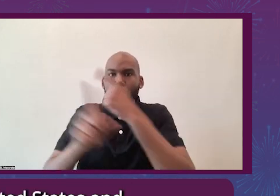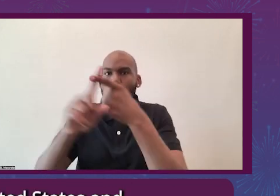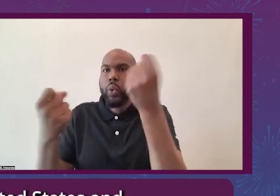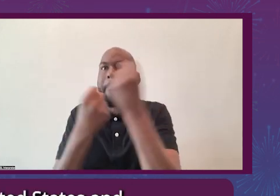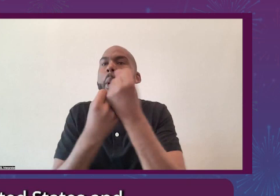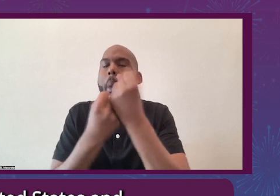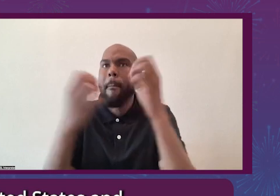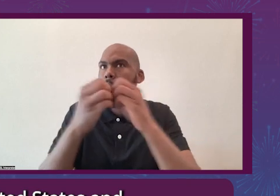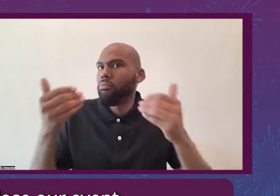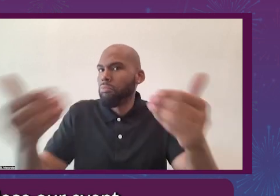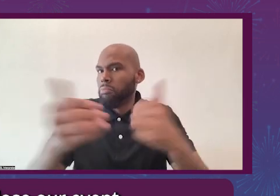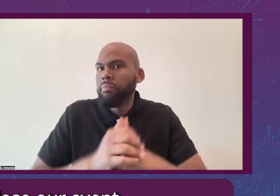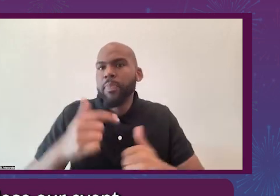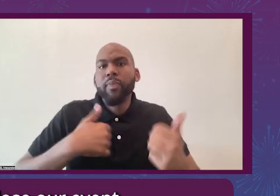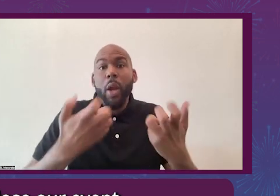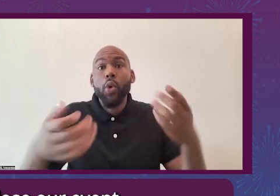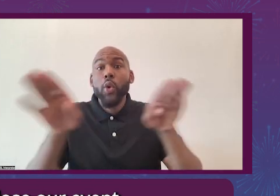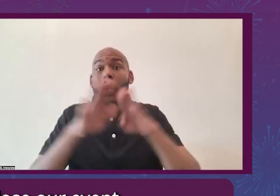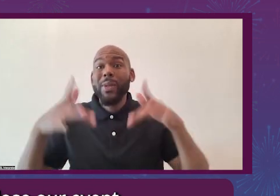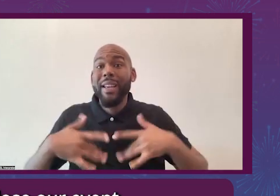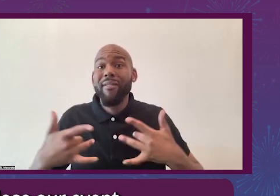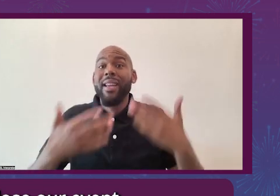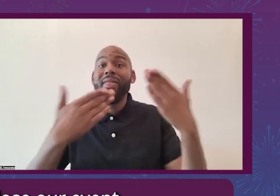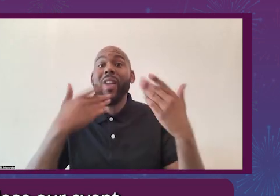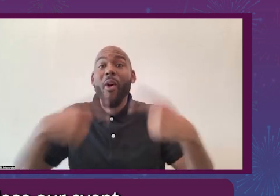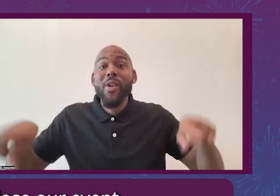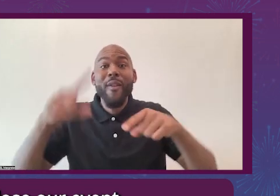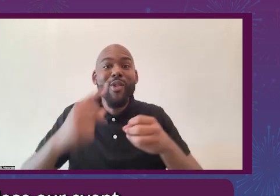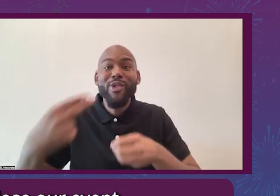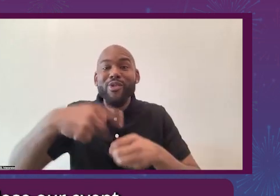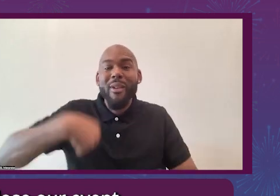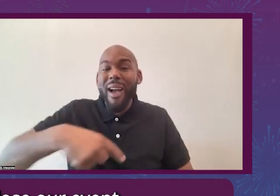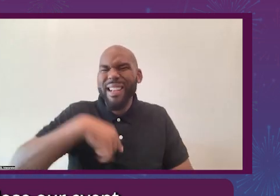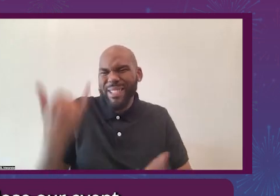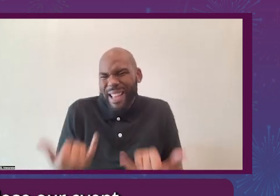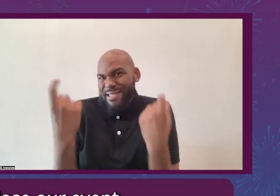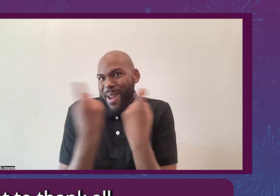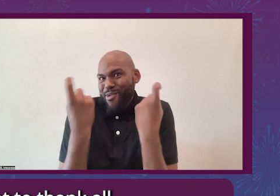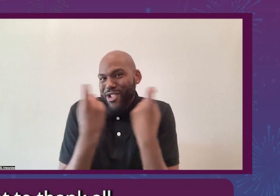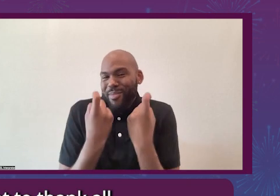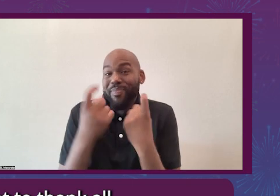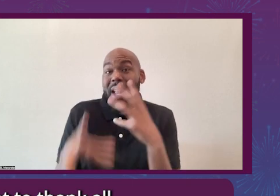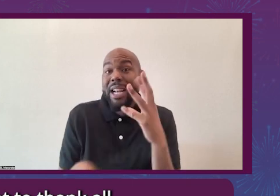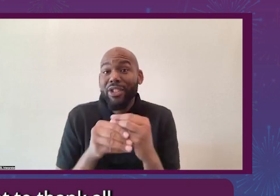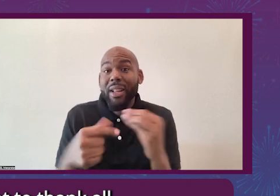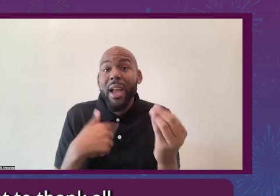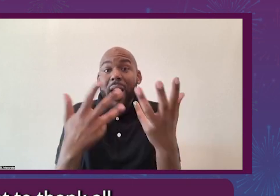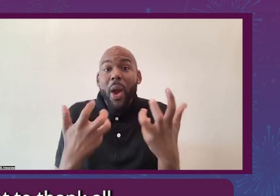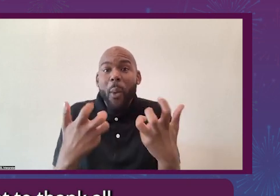those countries to be supported to move forward. I would like to close our event by thanking all of you for joining us in our